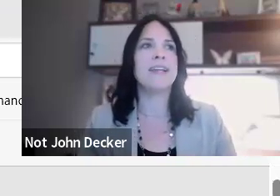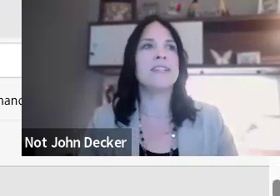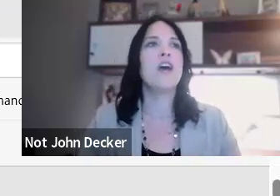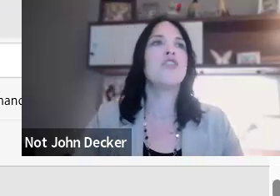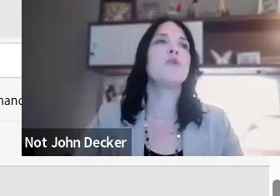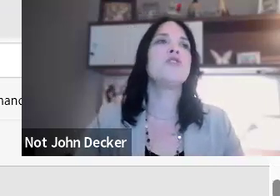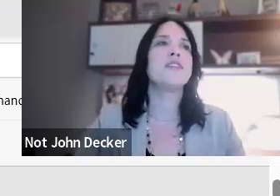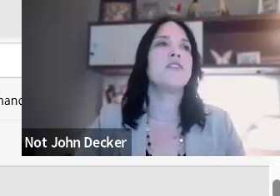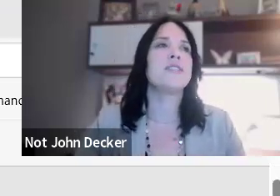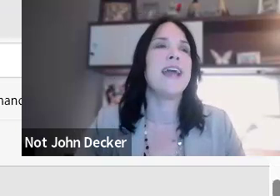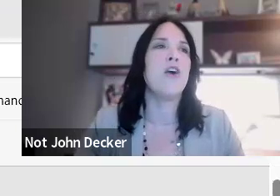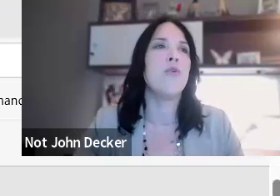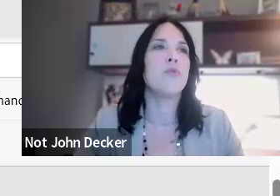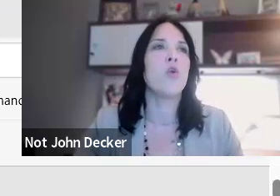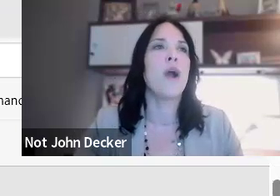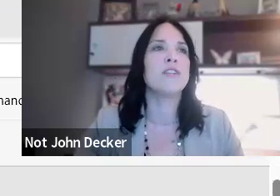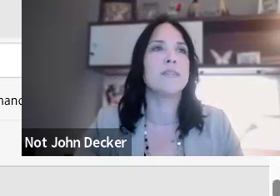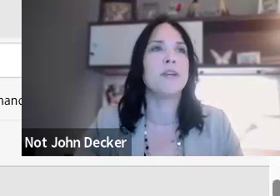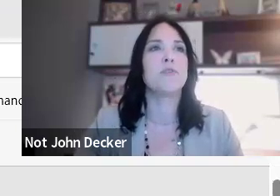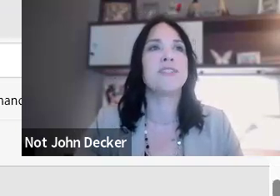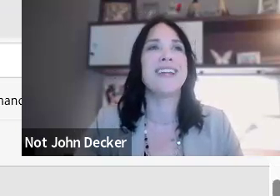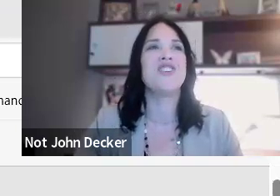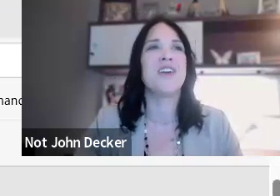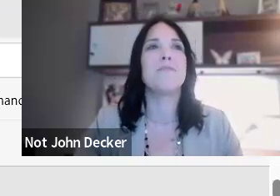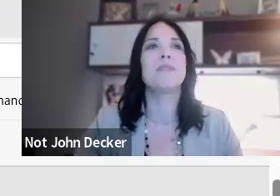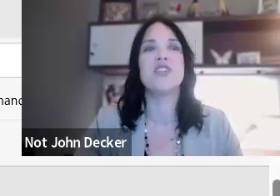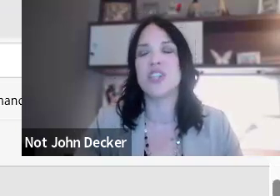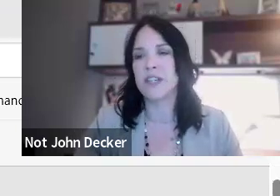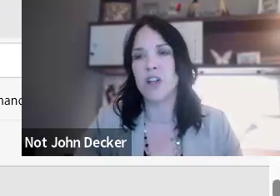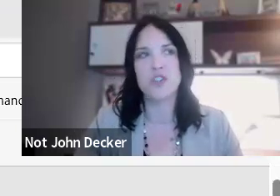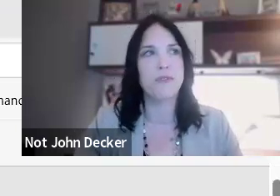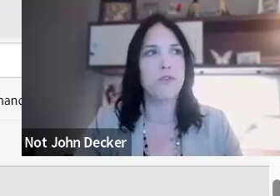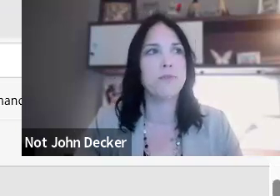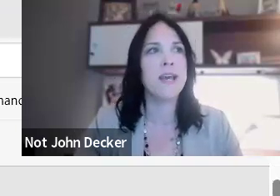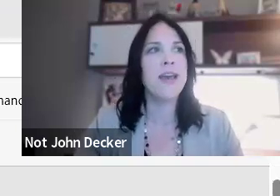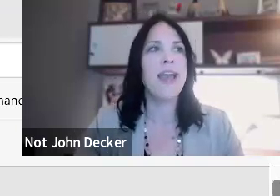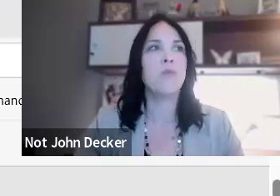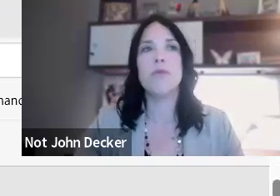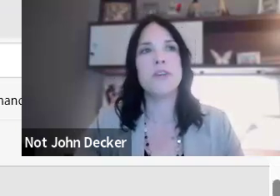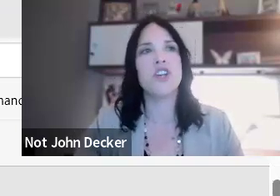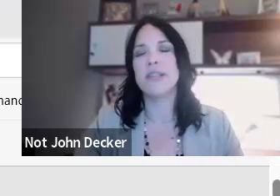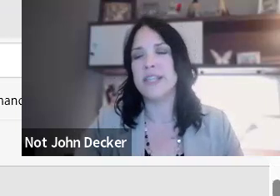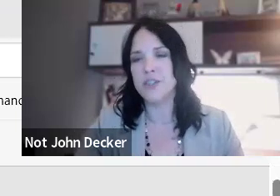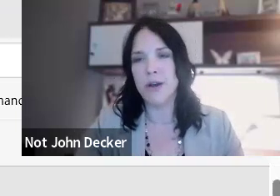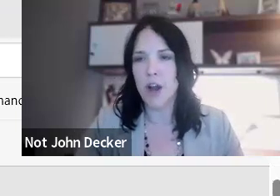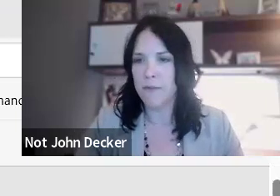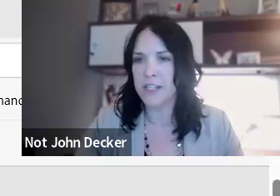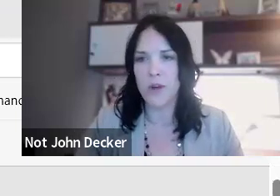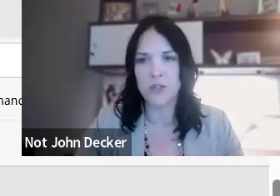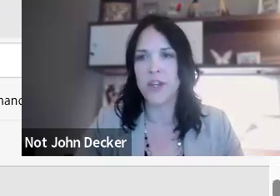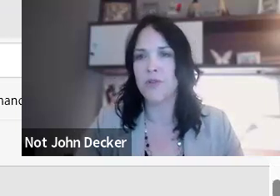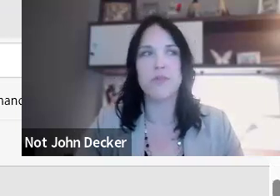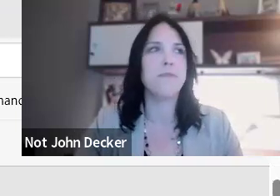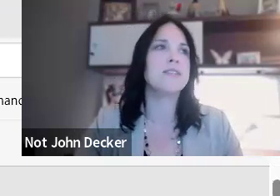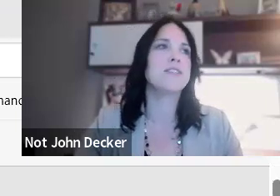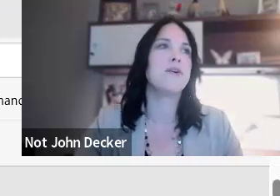that deadline, is the regional center is now required to submit a percentage of completion of acknowledgement forms. And we will be sharing these throughout coffee